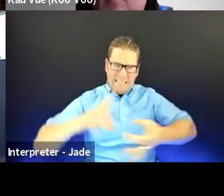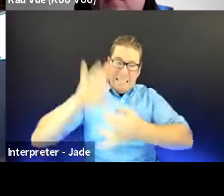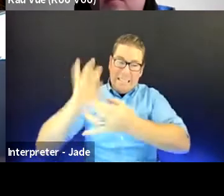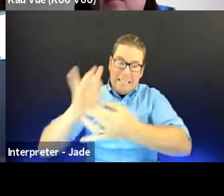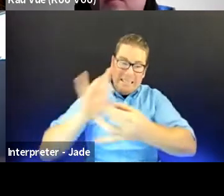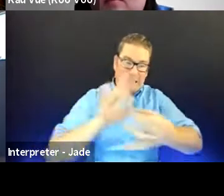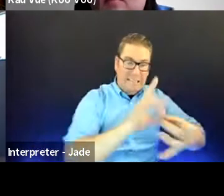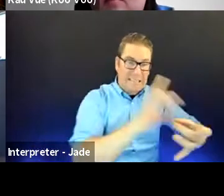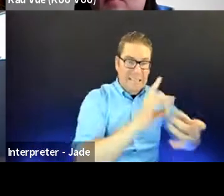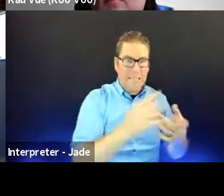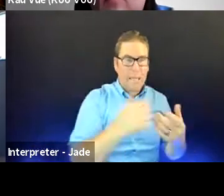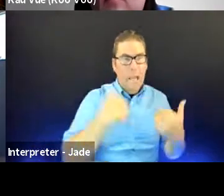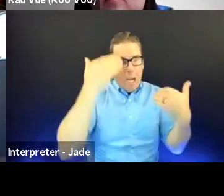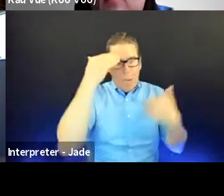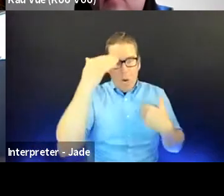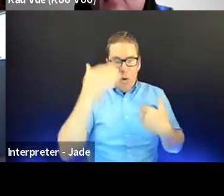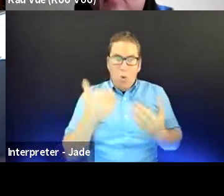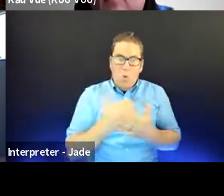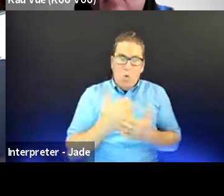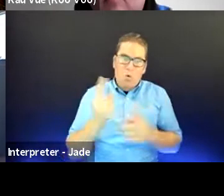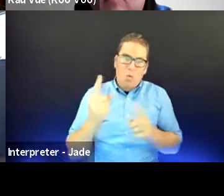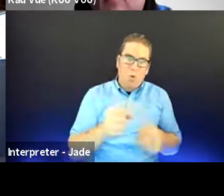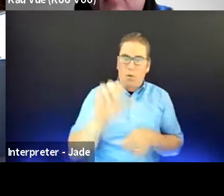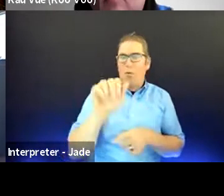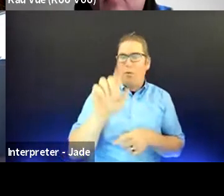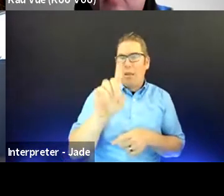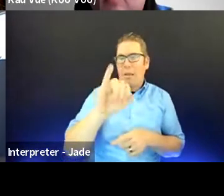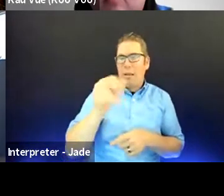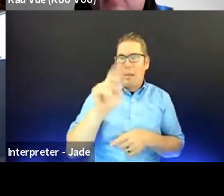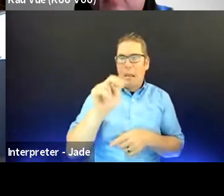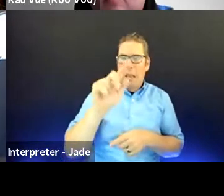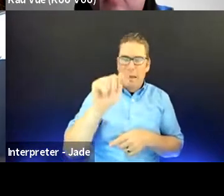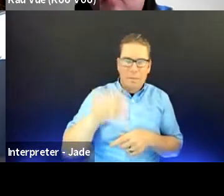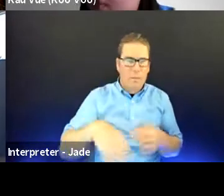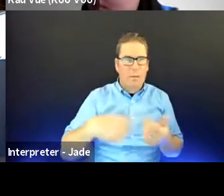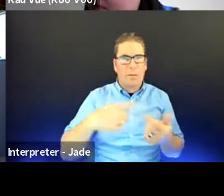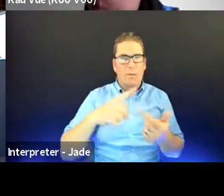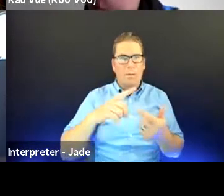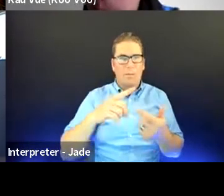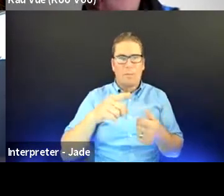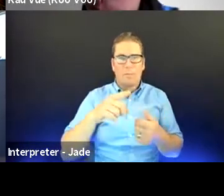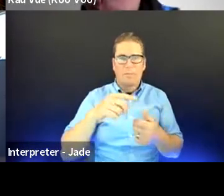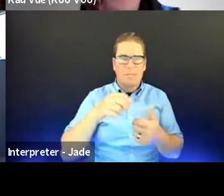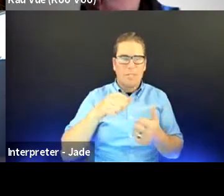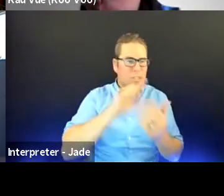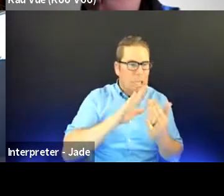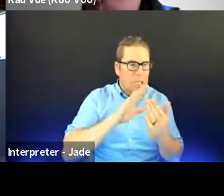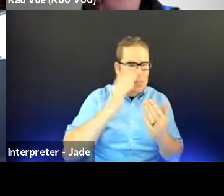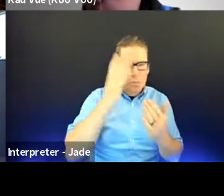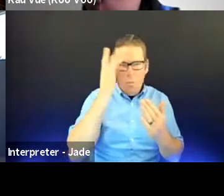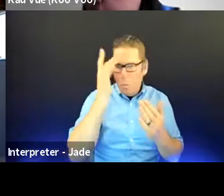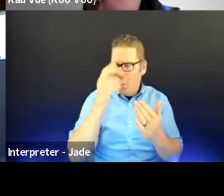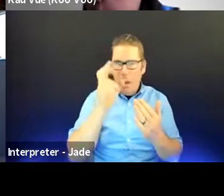for a number of reasons, travel, different campuses, no compensation, and so forth. But